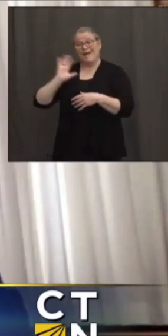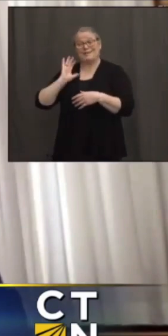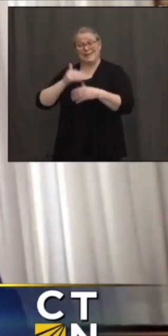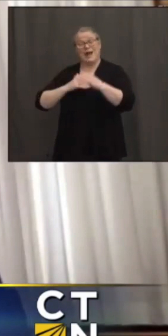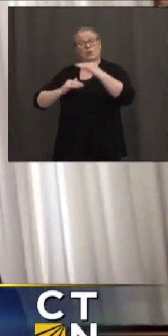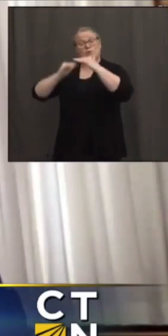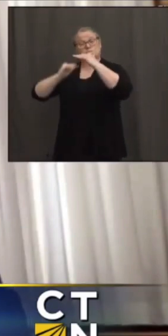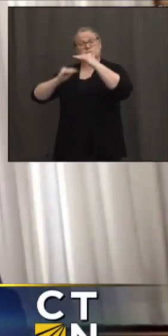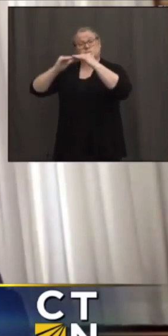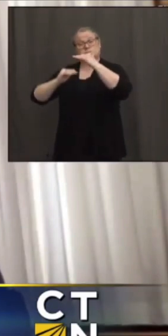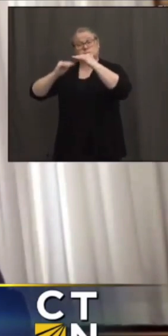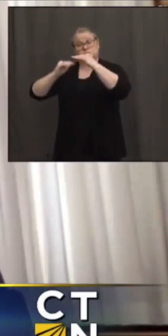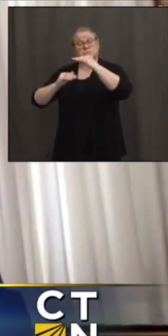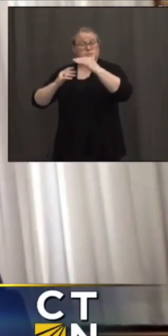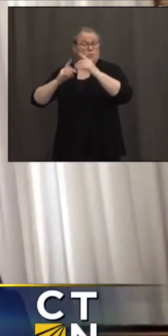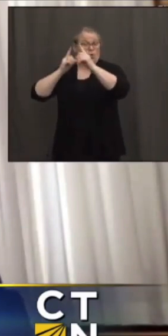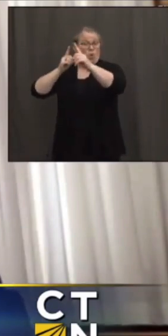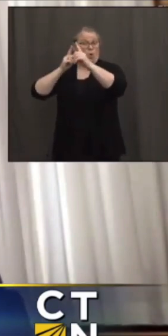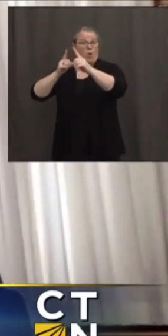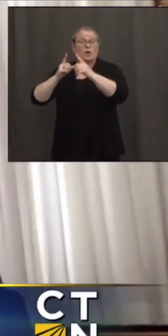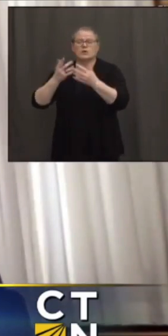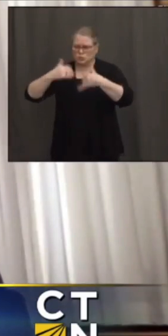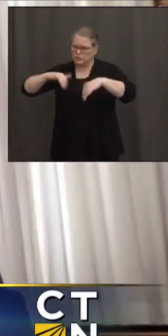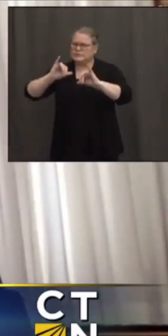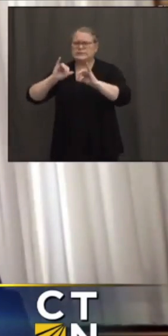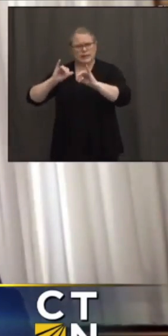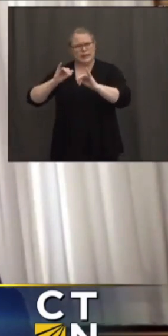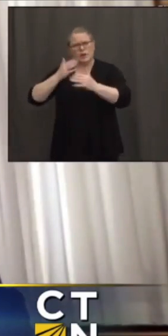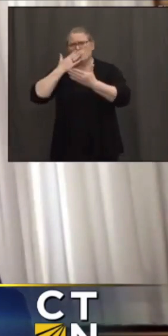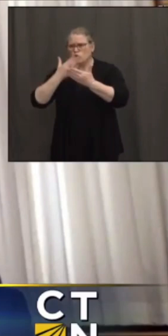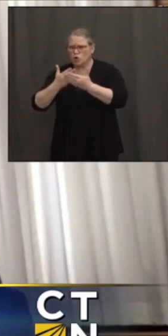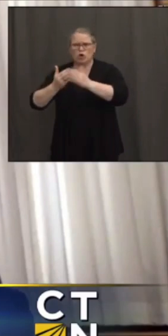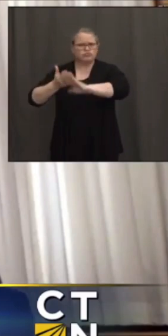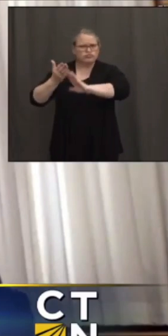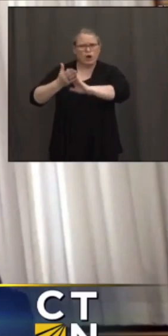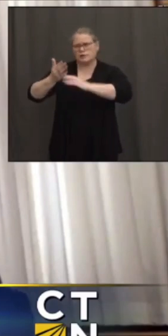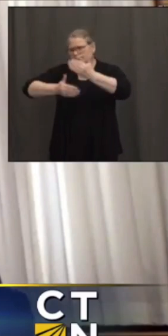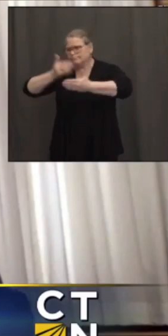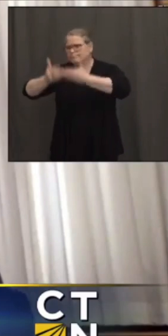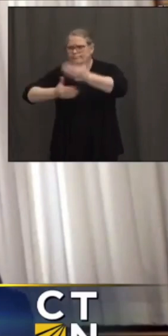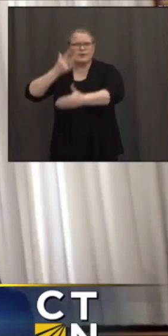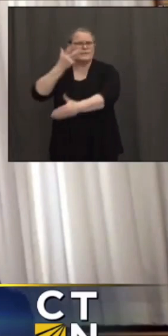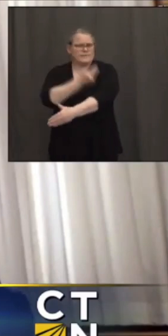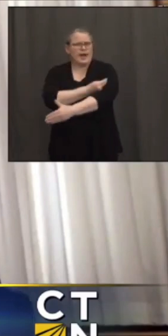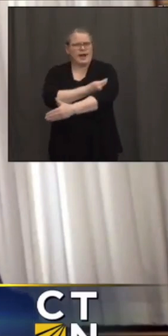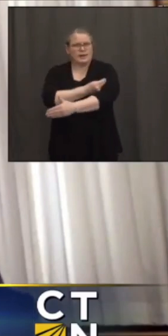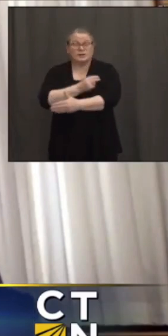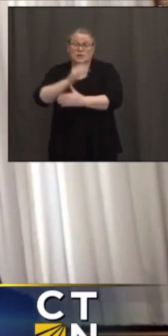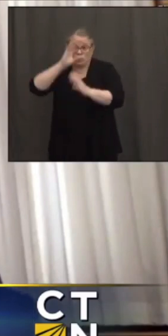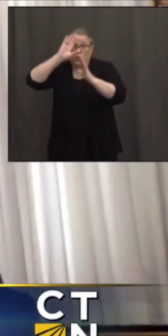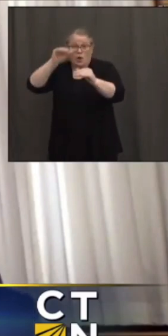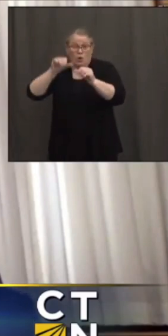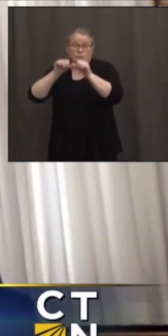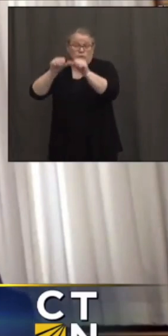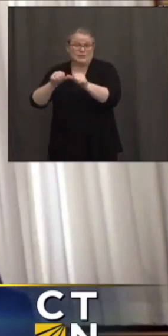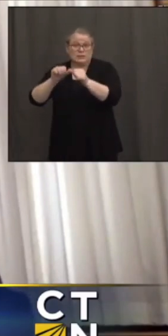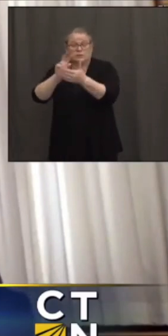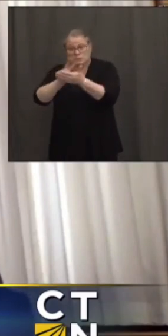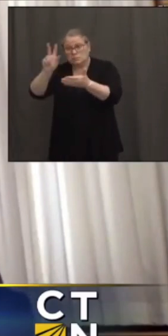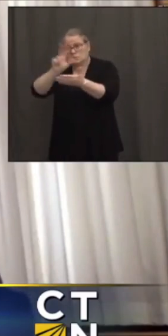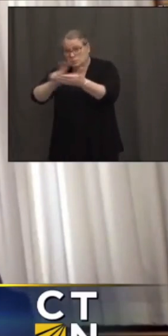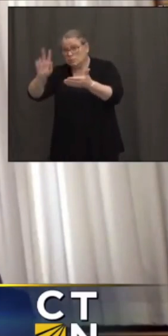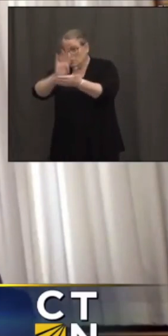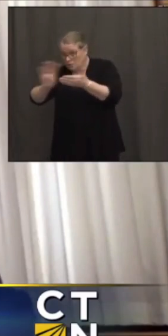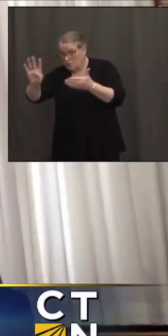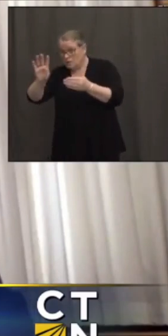throughout this vaccination program. So we're still going very strong right now, and hope to continue that for several more weeks until we really